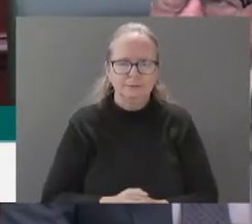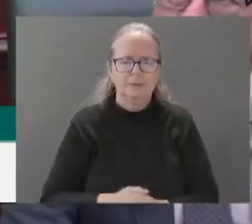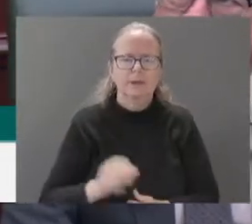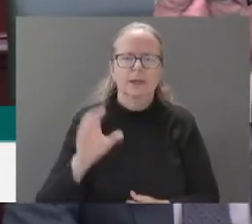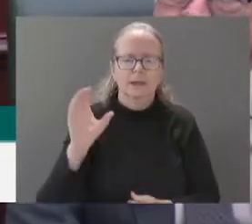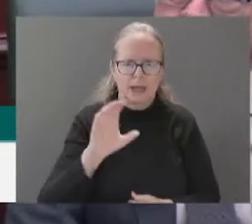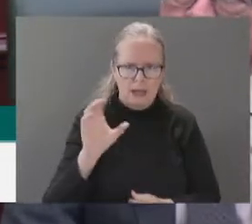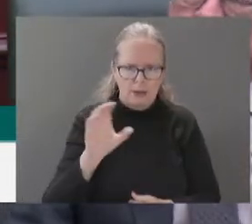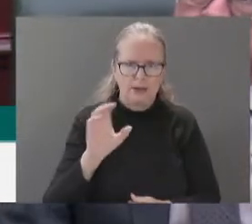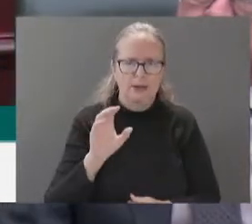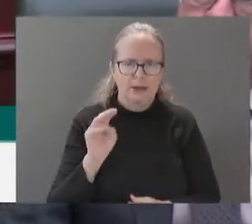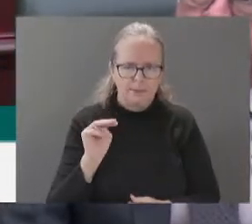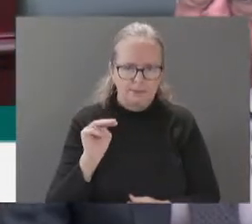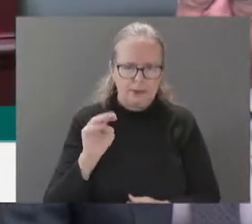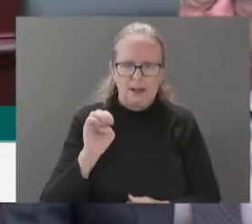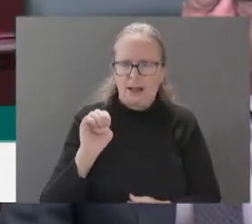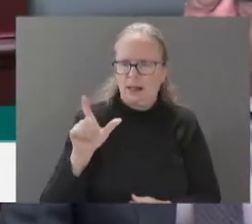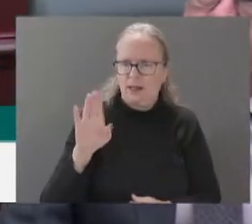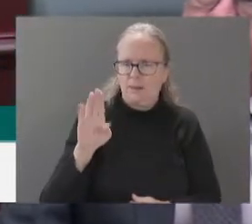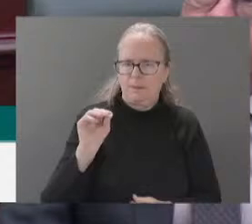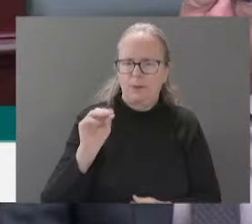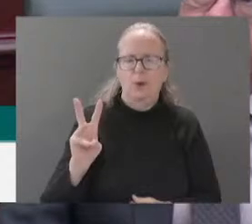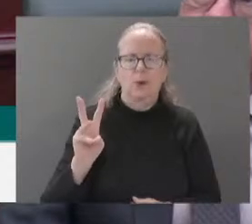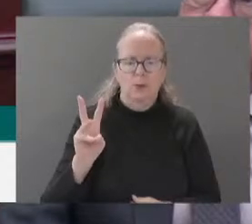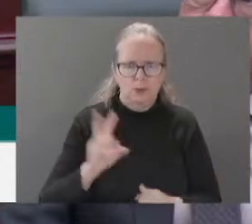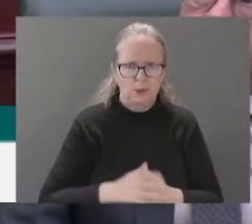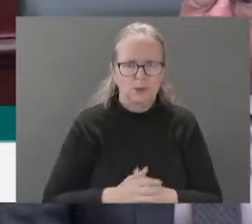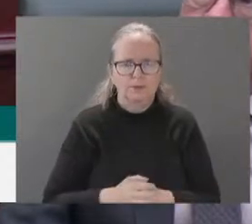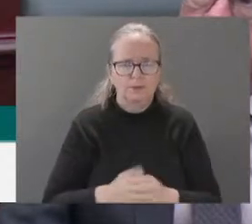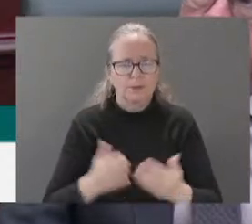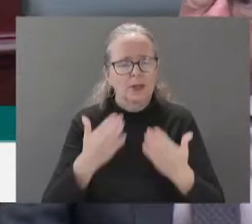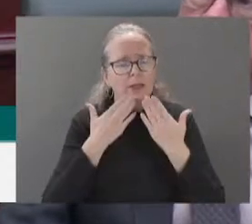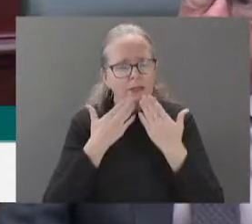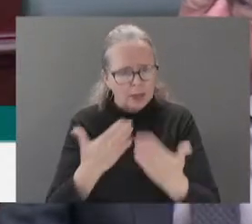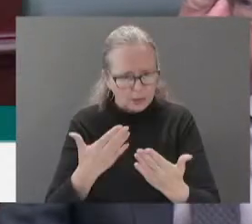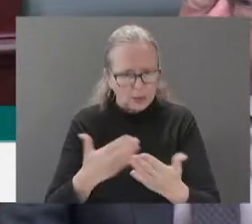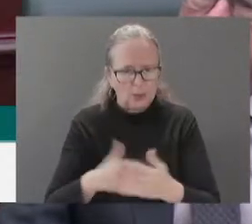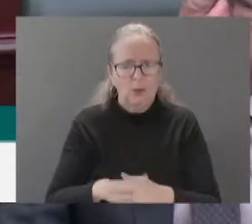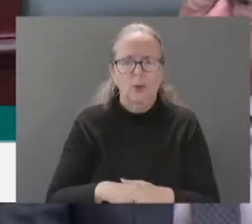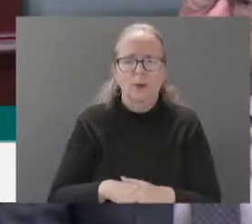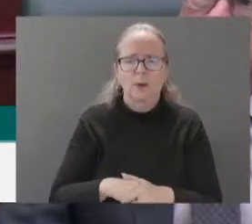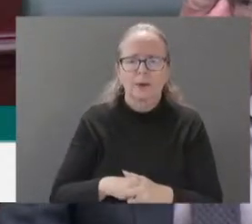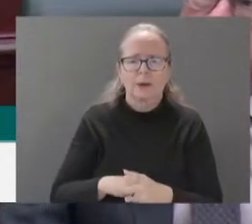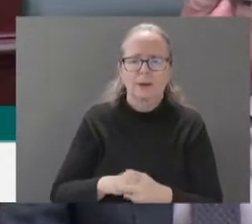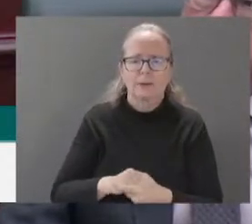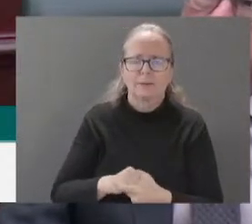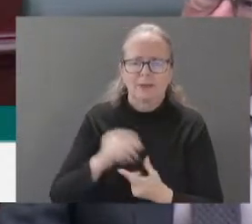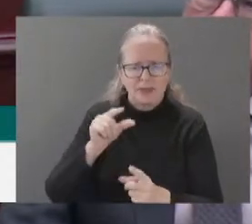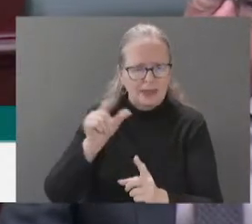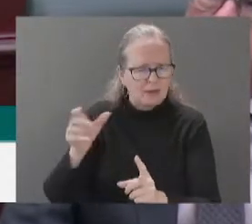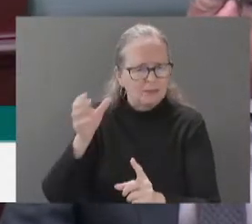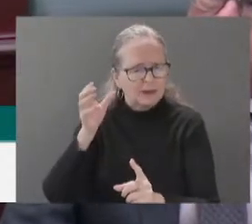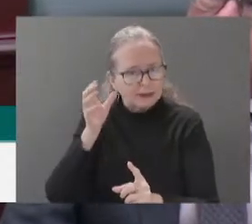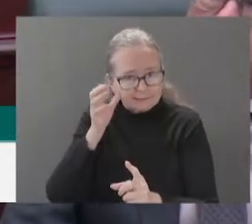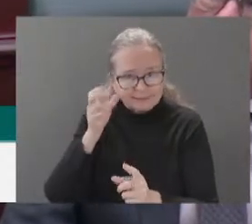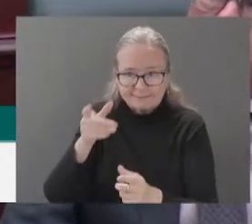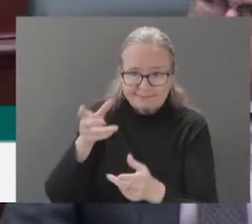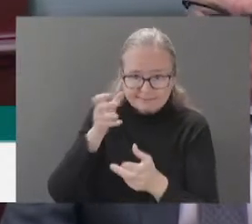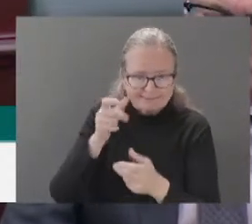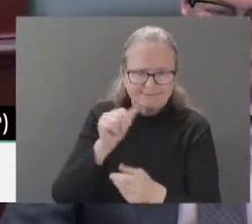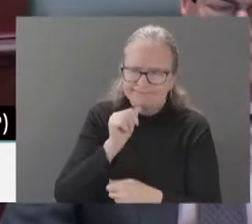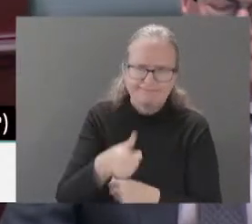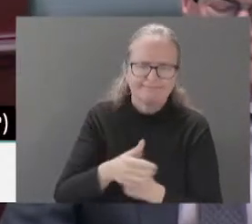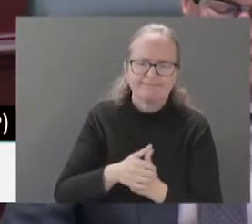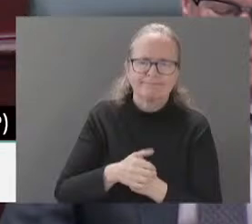question Mr Speaker this government might have a listening problem Alberton keep telling them that they don't want the Alberta